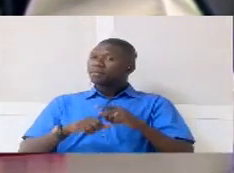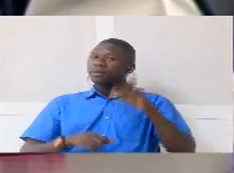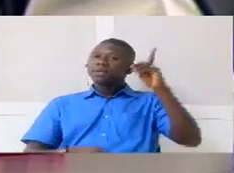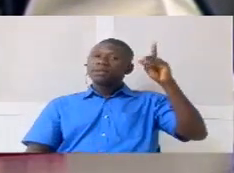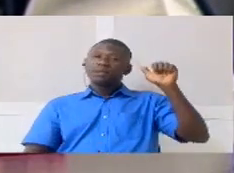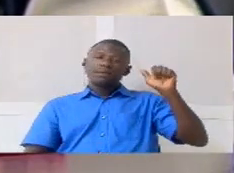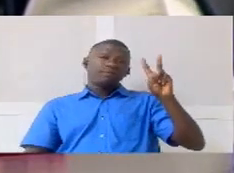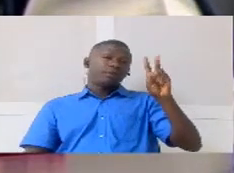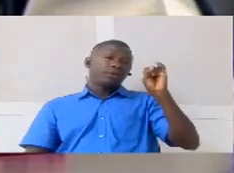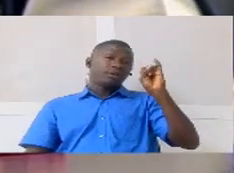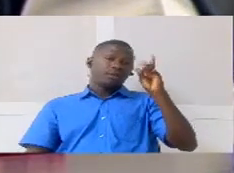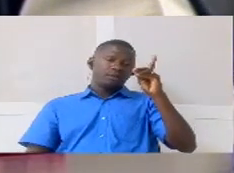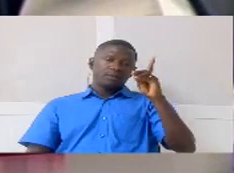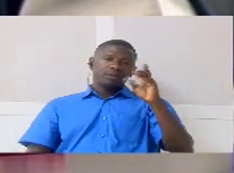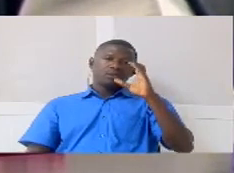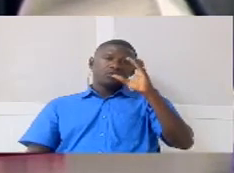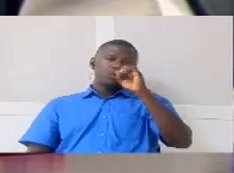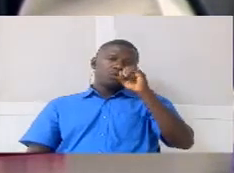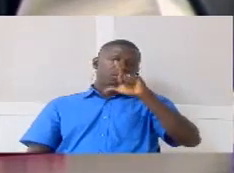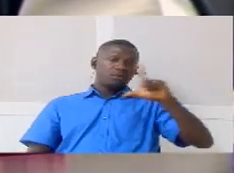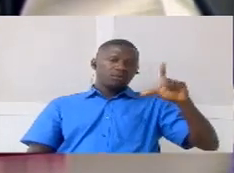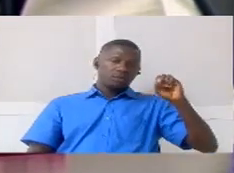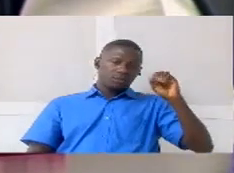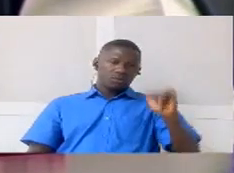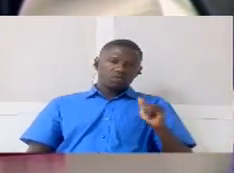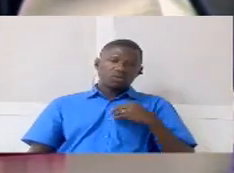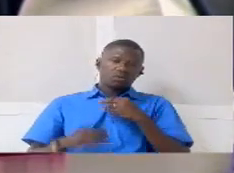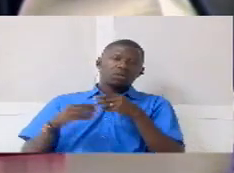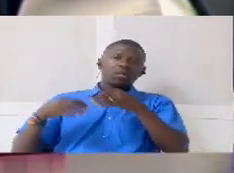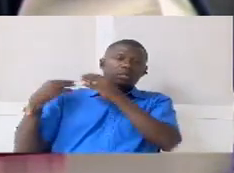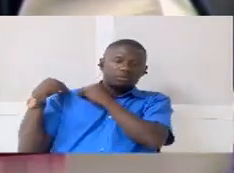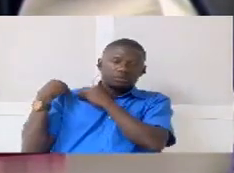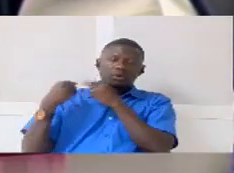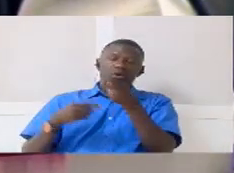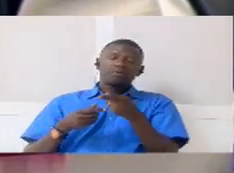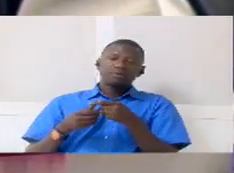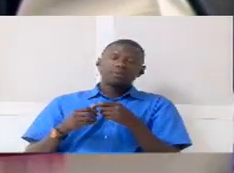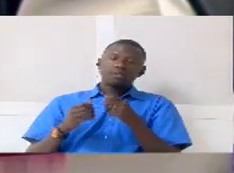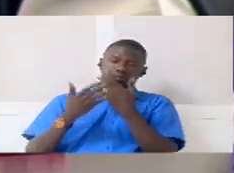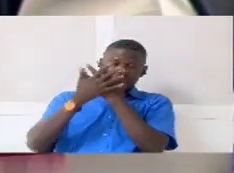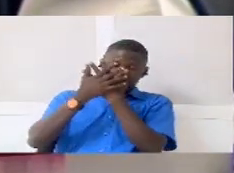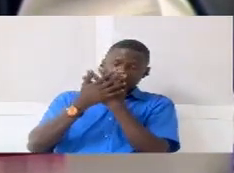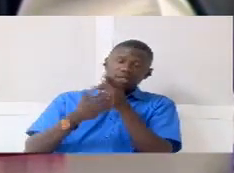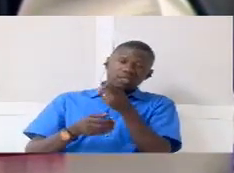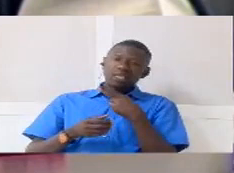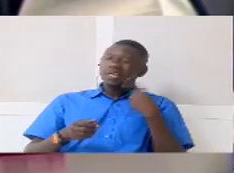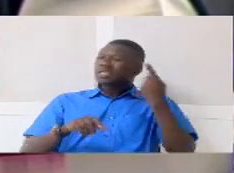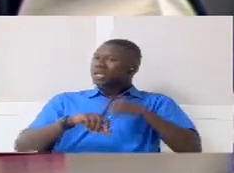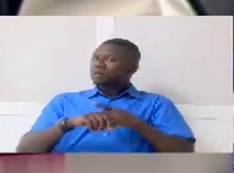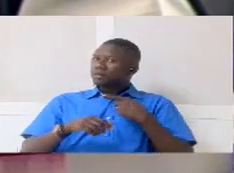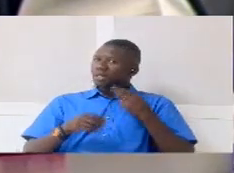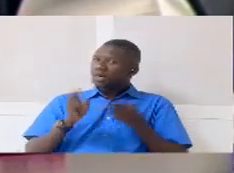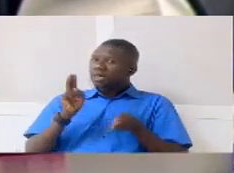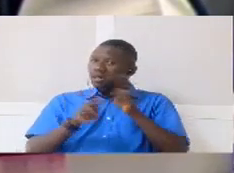kulu kisikisi lebang anene ma investigate kadunga kalamuta one report le watumombe interior one report le